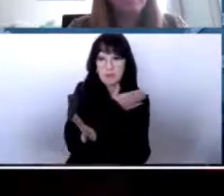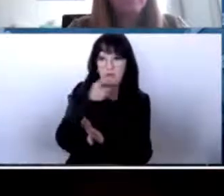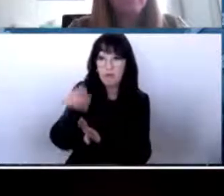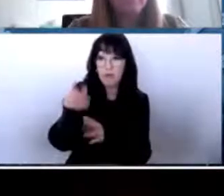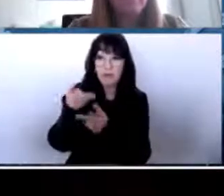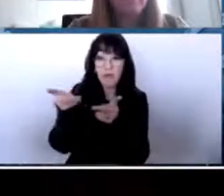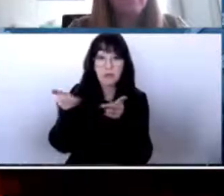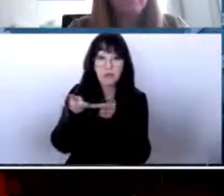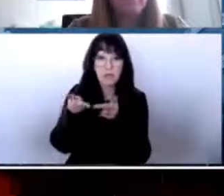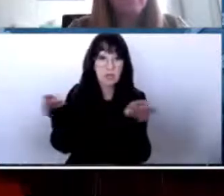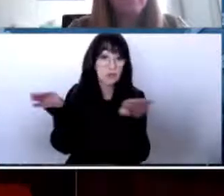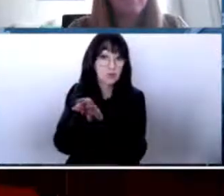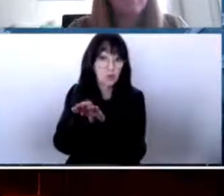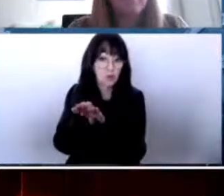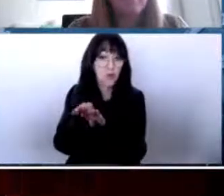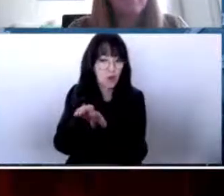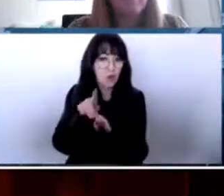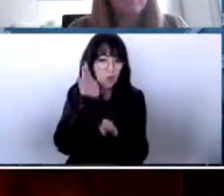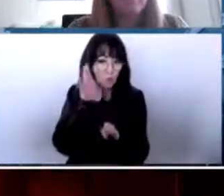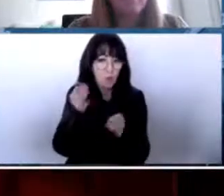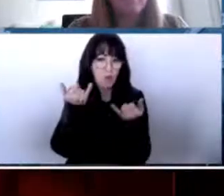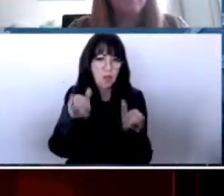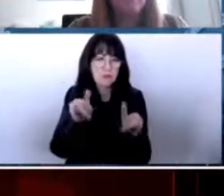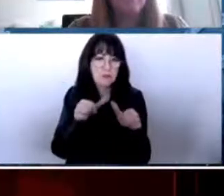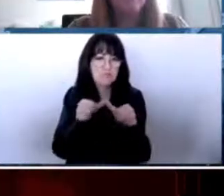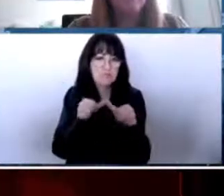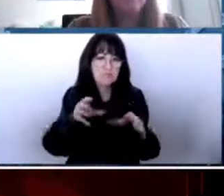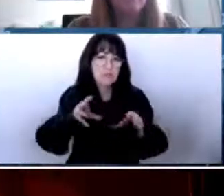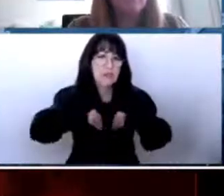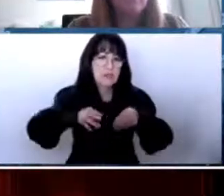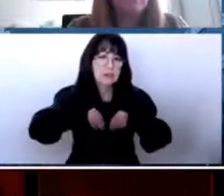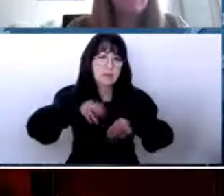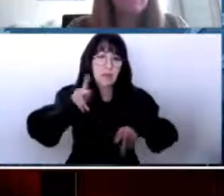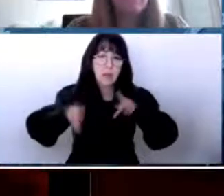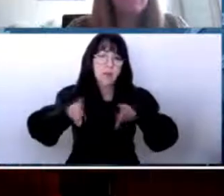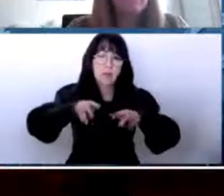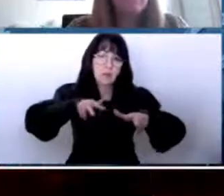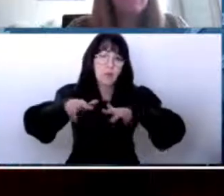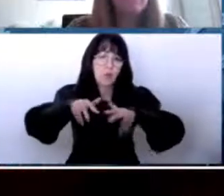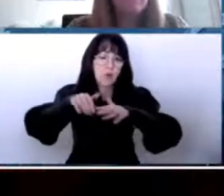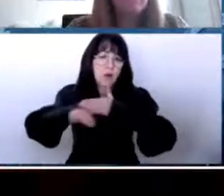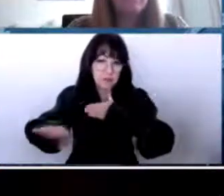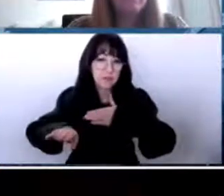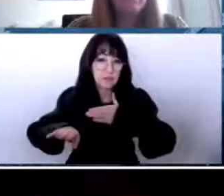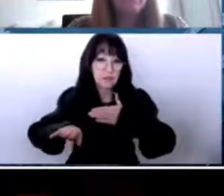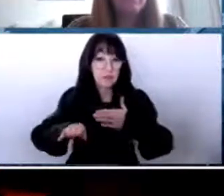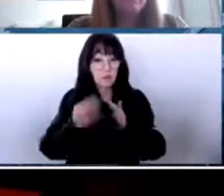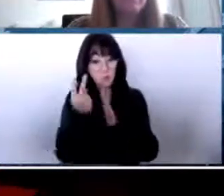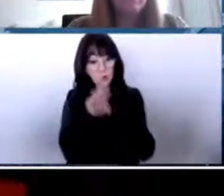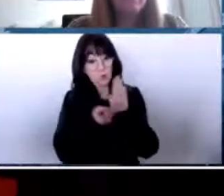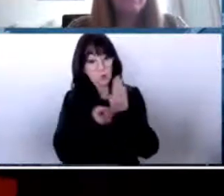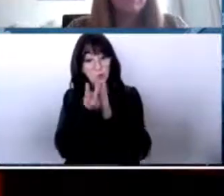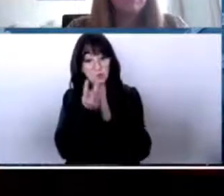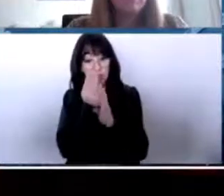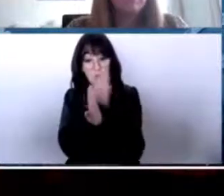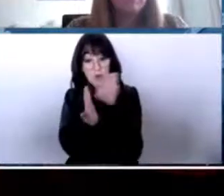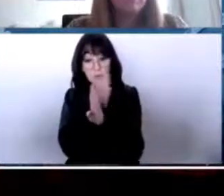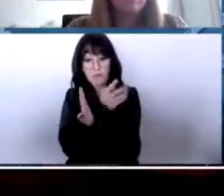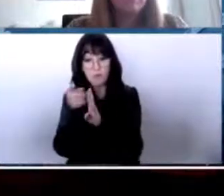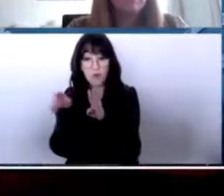on what site it is. We might at that time say, hey, we can't take any more. I'll give you a great example. We